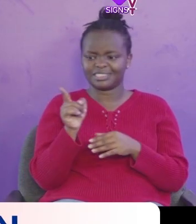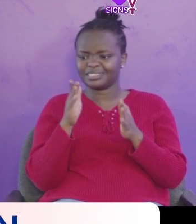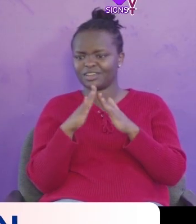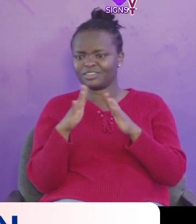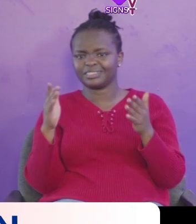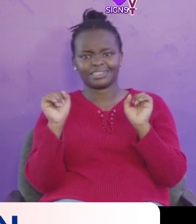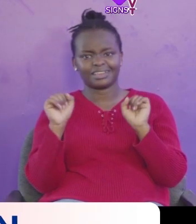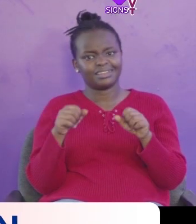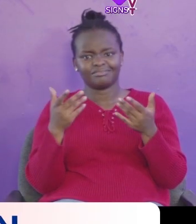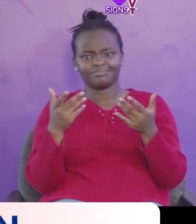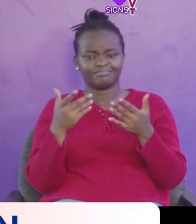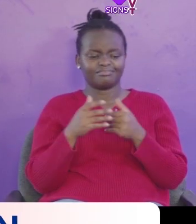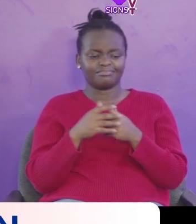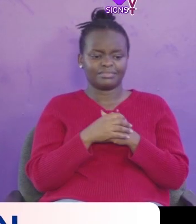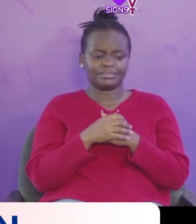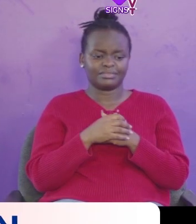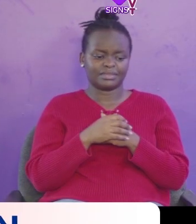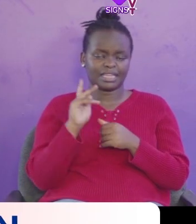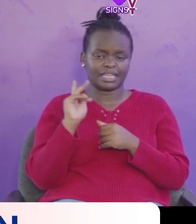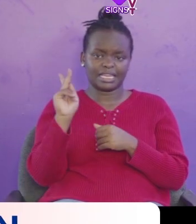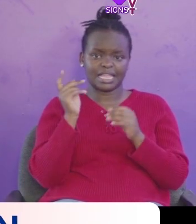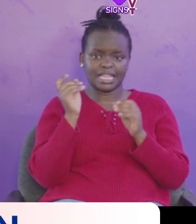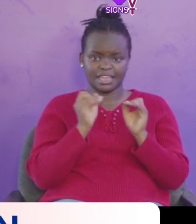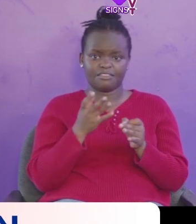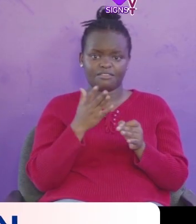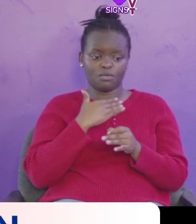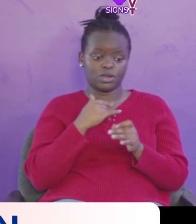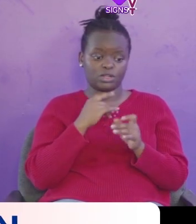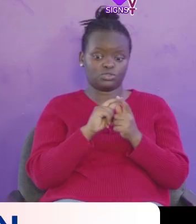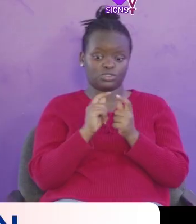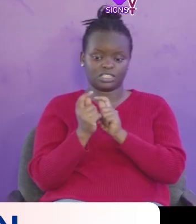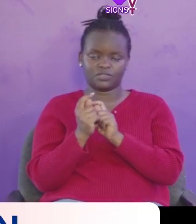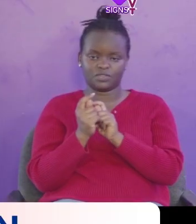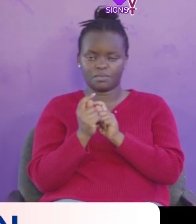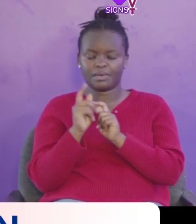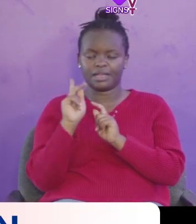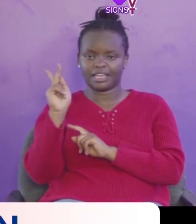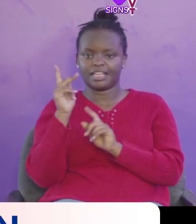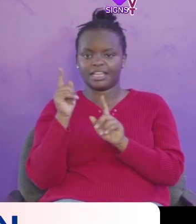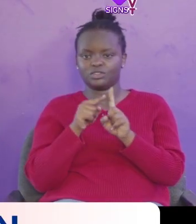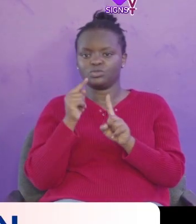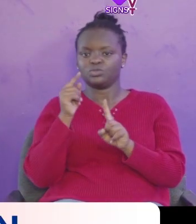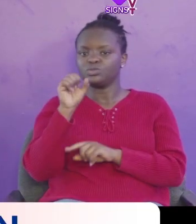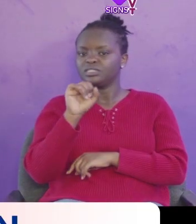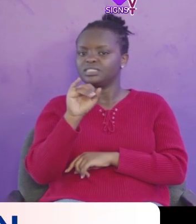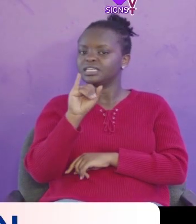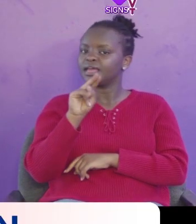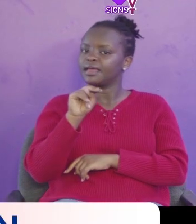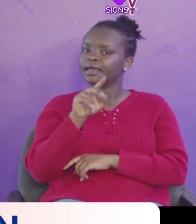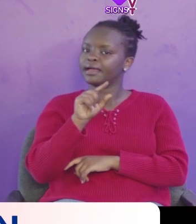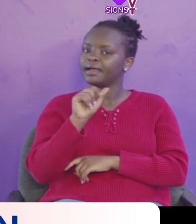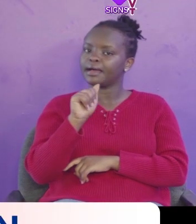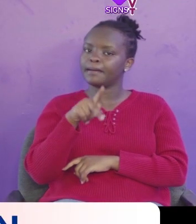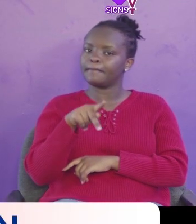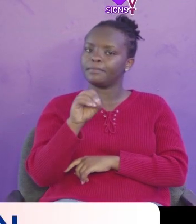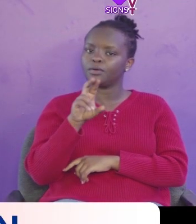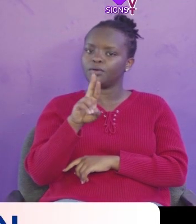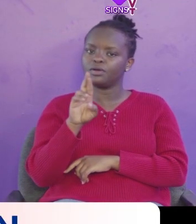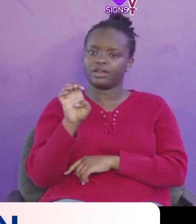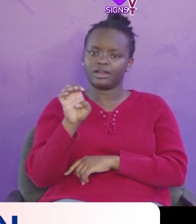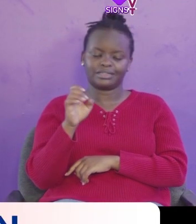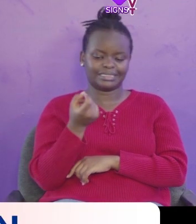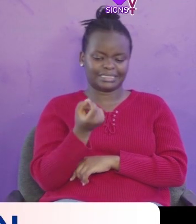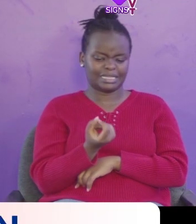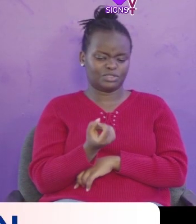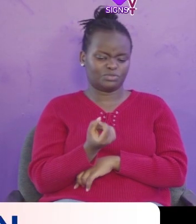zinaweza, we can still, Kenya, if you want to transform Kenya to Singapore as the narrative say, it took Singapore ni kitu kadogo